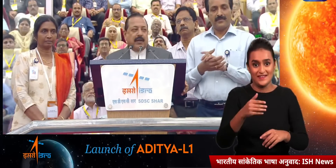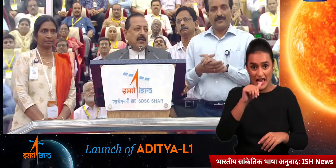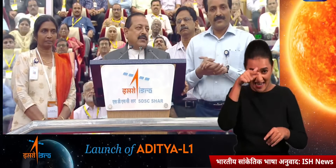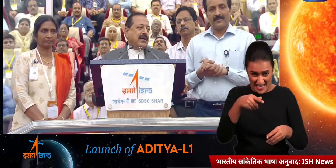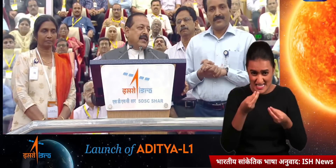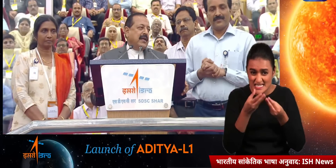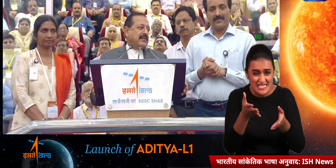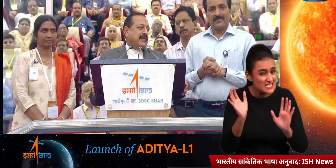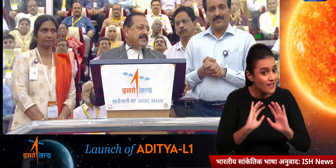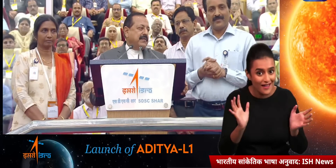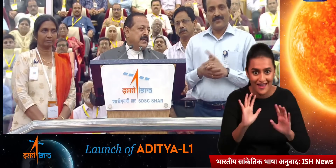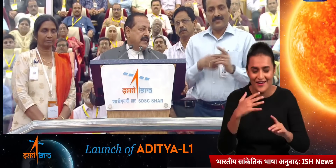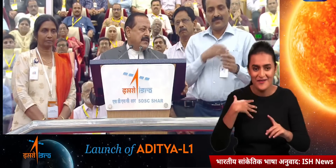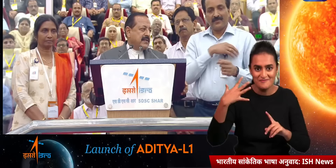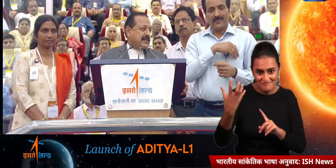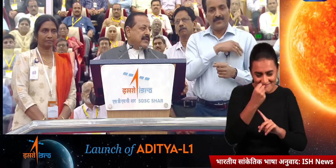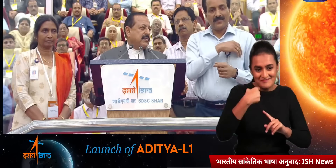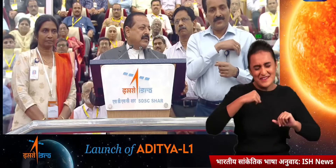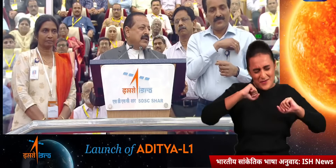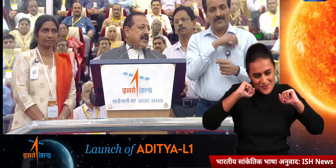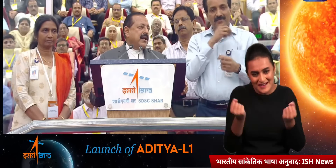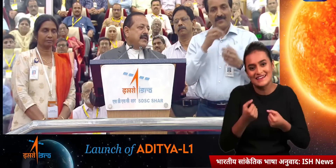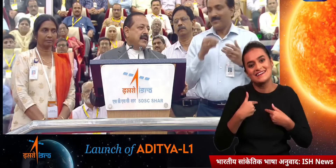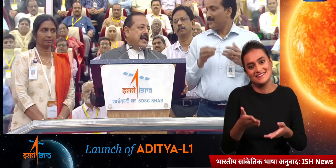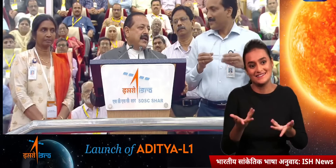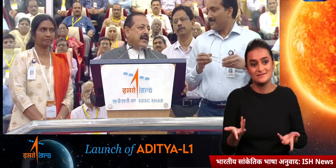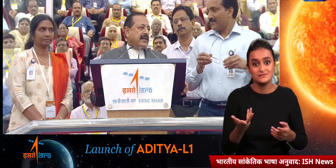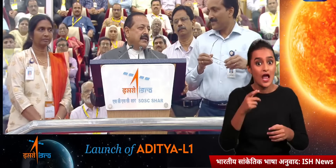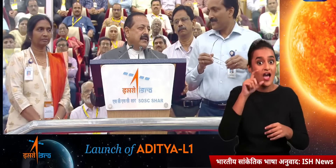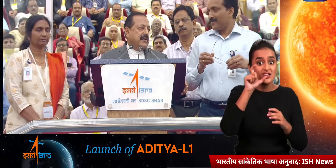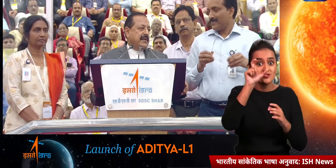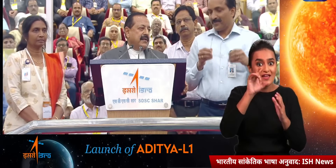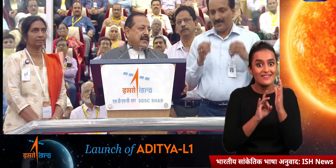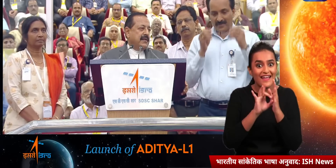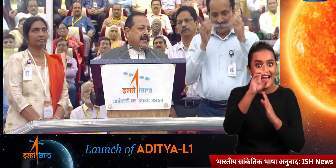And coming close on the heels of successful Chandrayaan-3 landing,